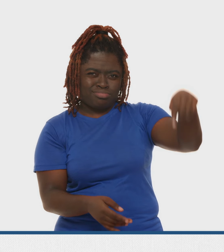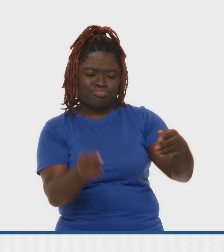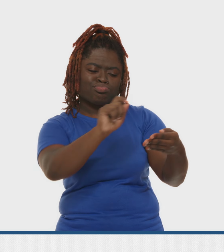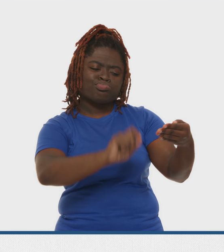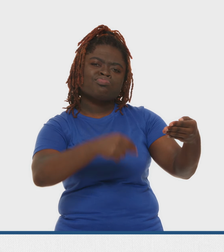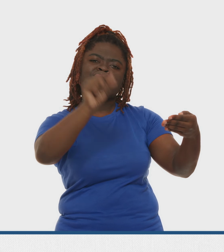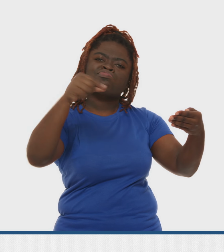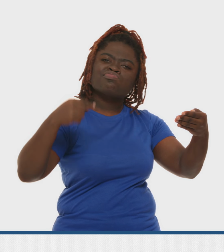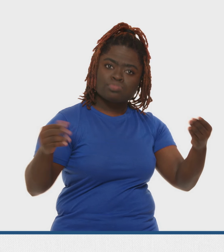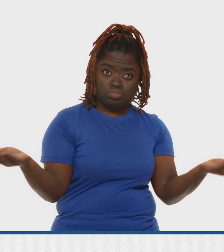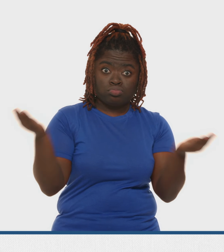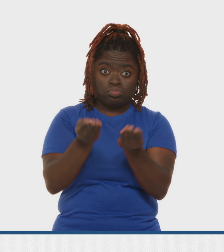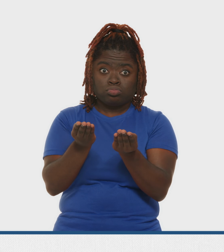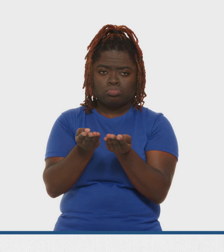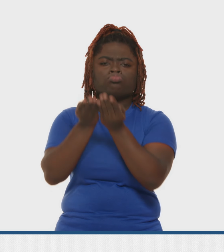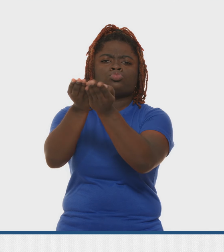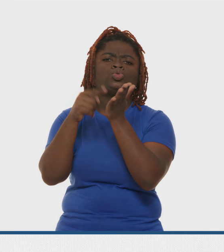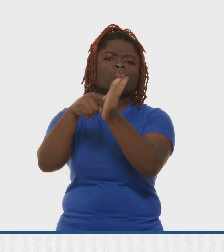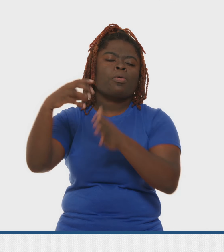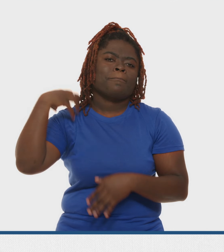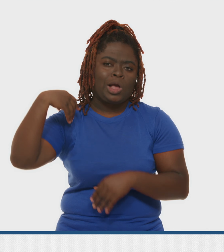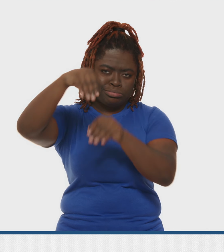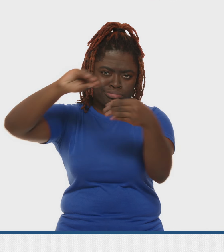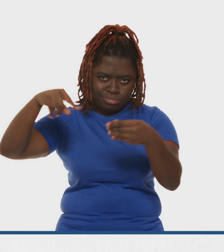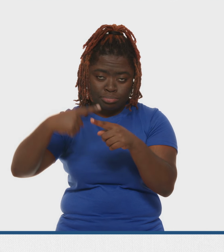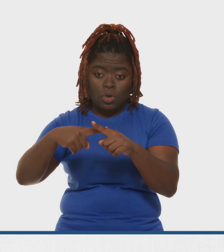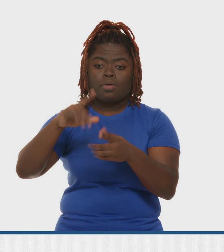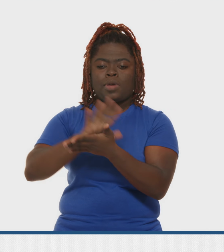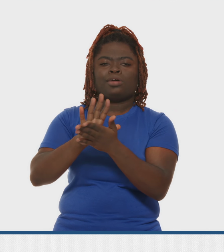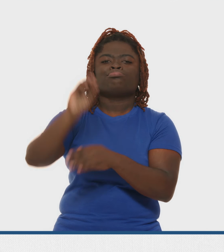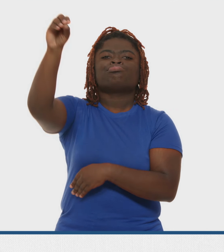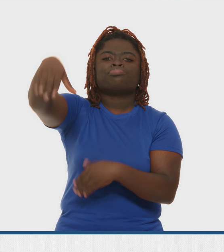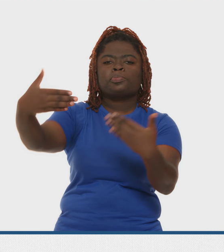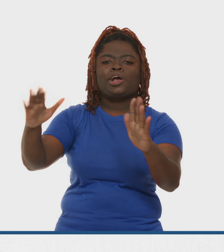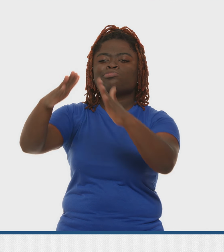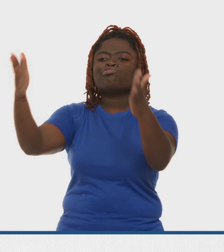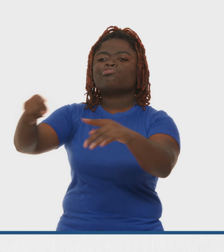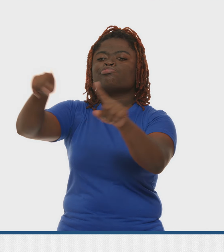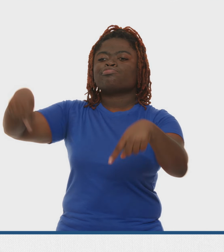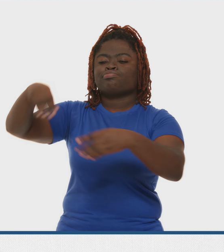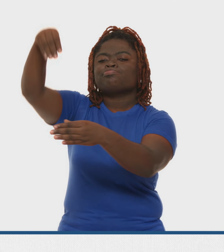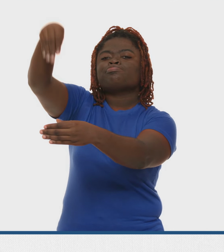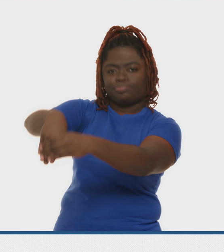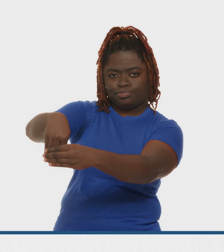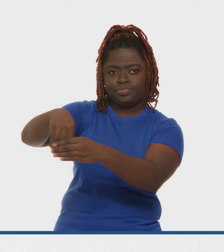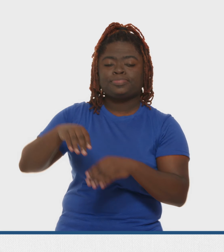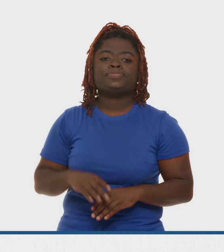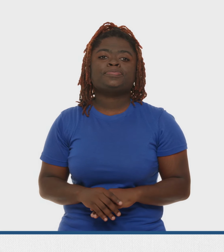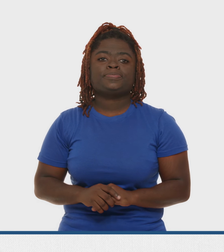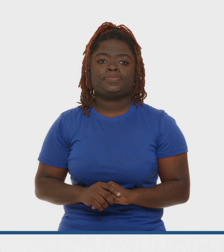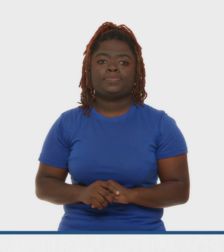if available, is then immersed in electoral ink. The counterfoil bearing the serial number of the ballot is removed before it